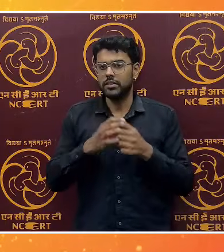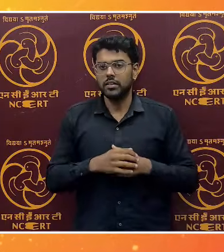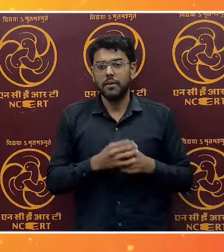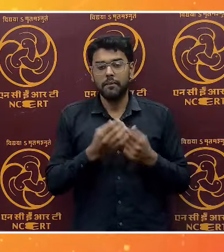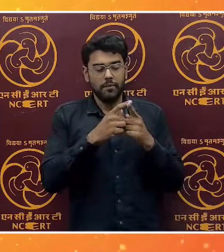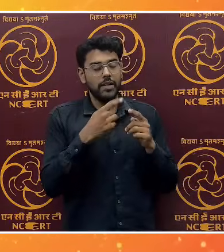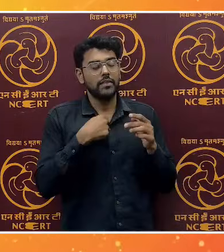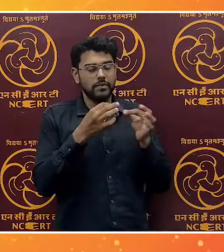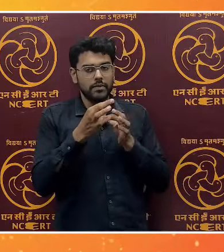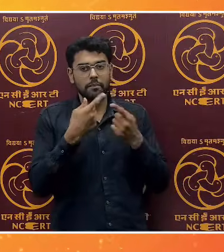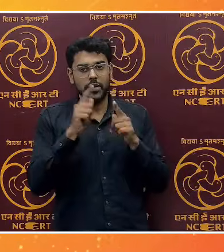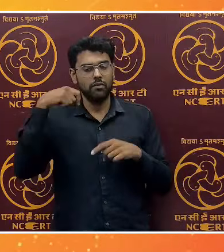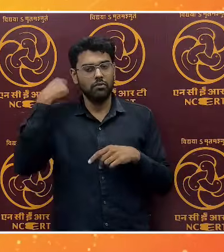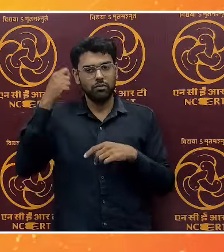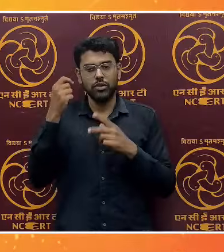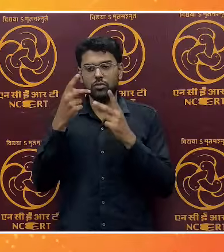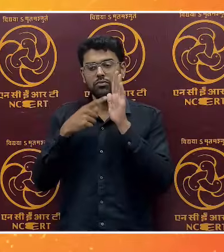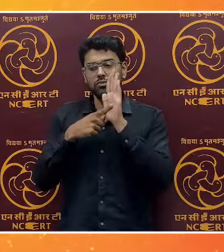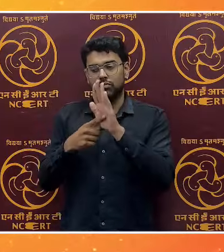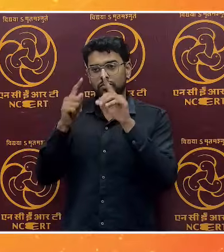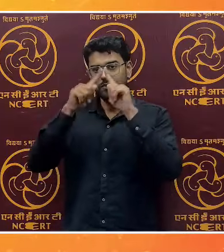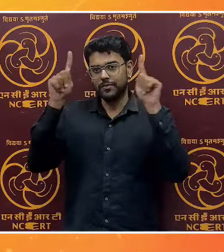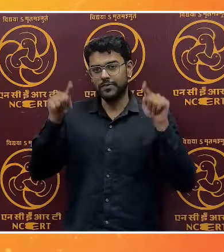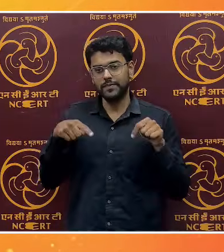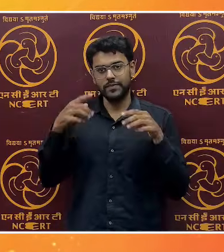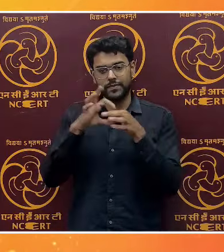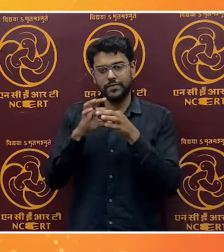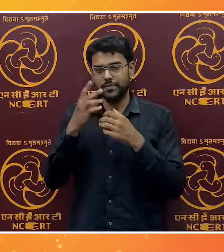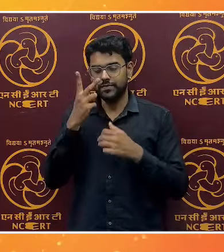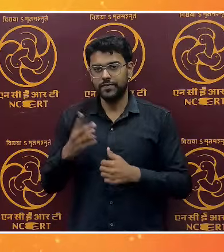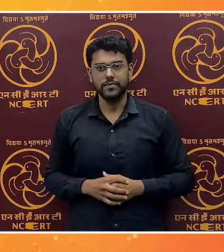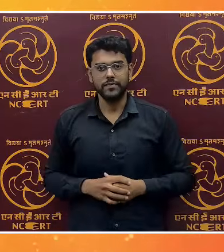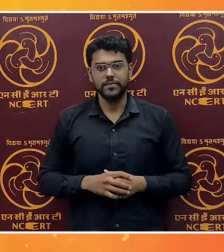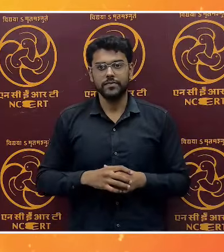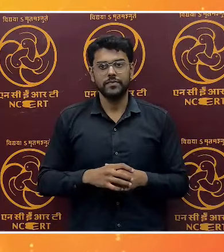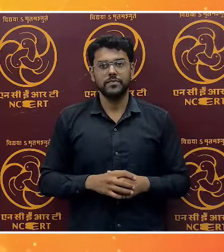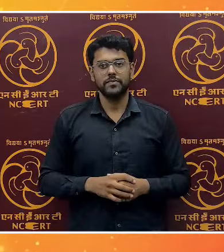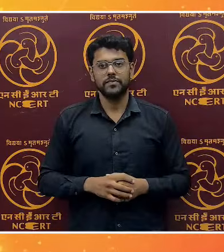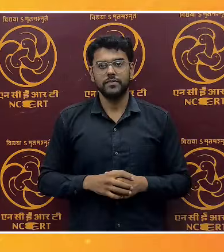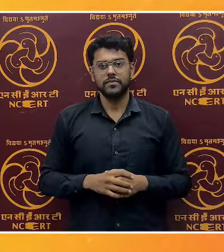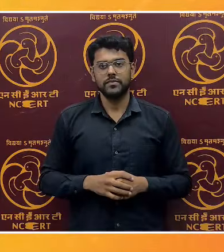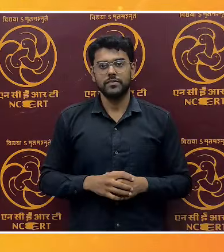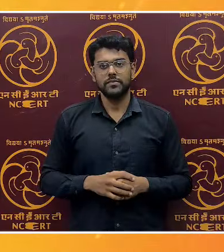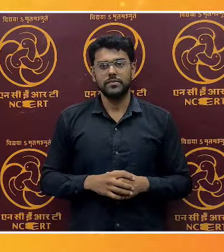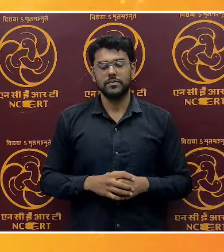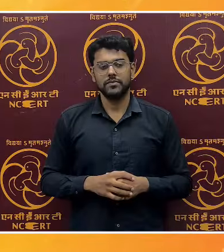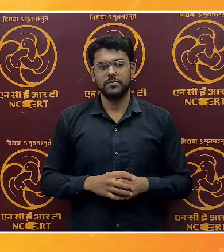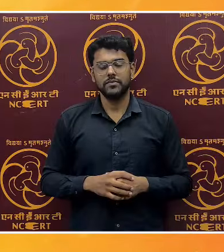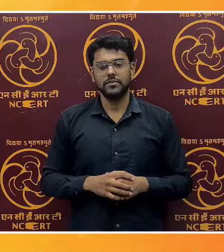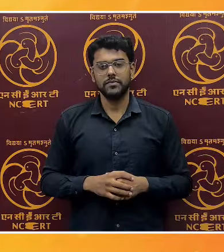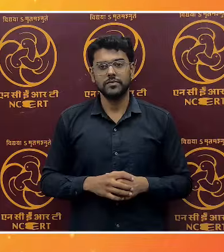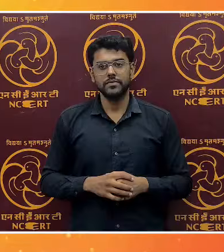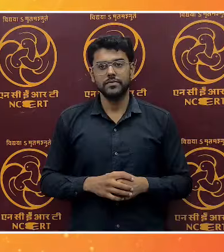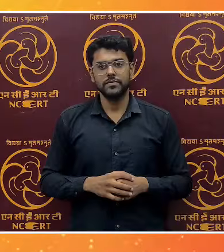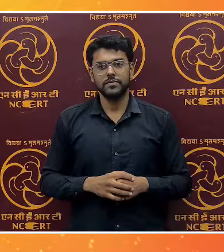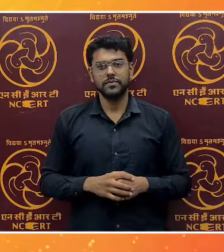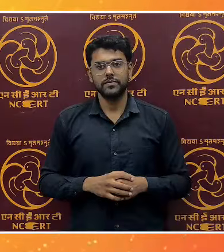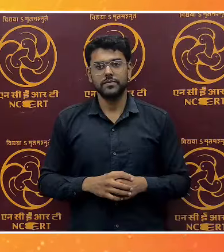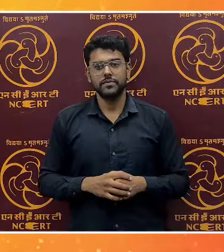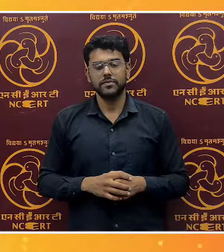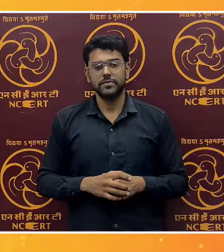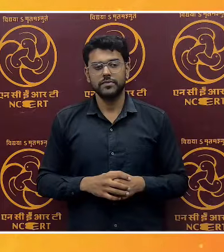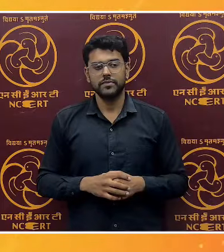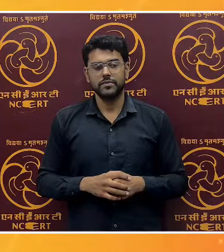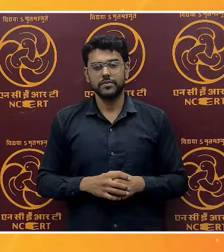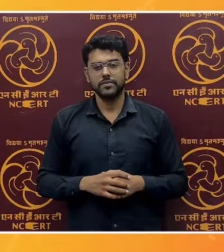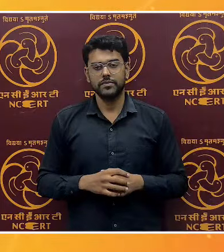firstly I'll show you a video of chroma. Sure. Okay. Okay. Yeah. Let me just skip it. Yes, this is the chroma key. Have you